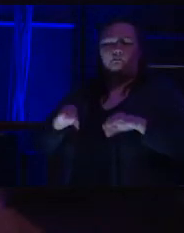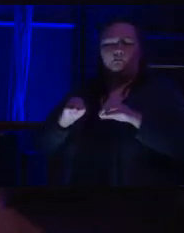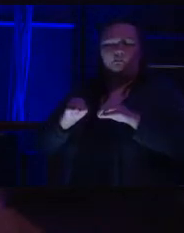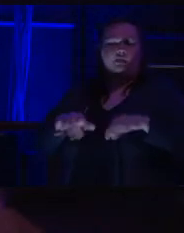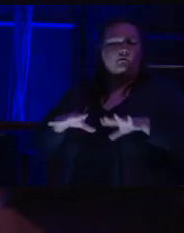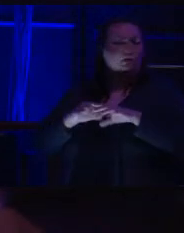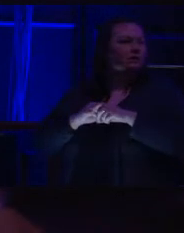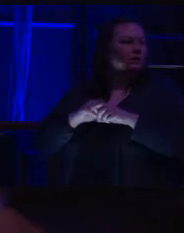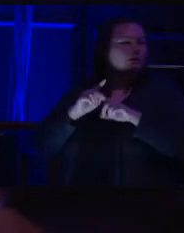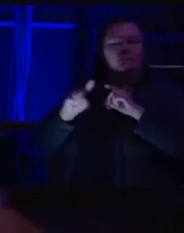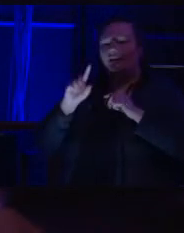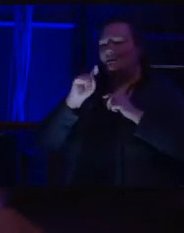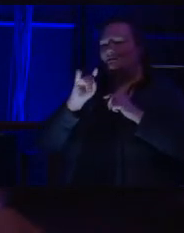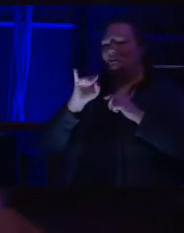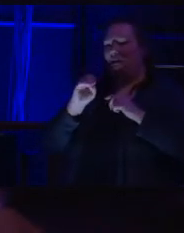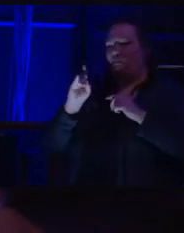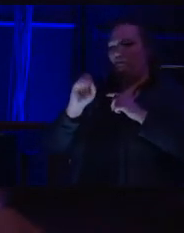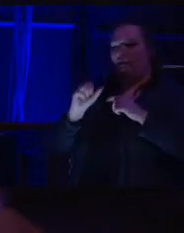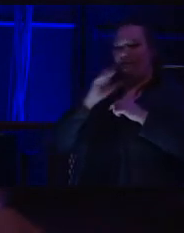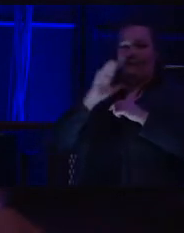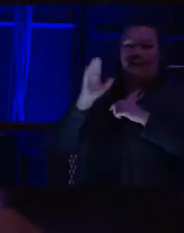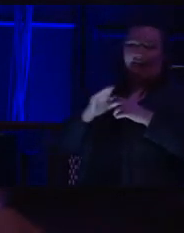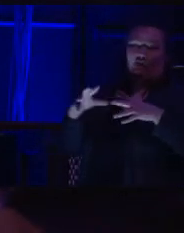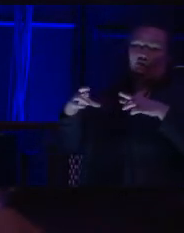Brady may have retired. We shall see.